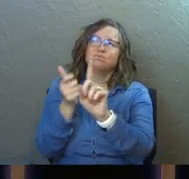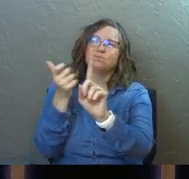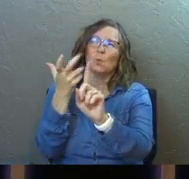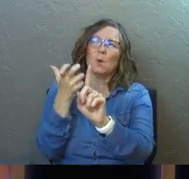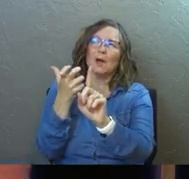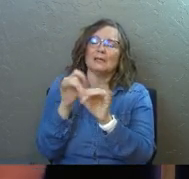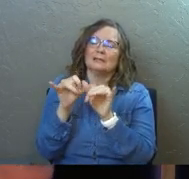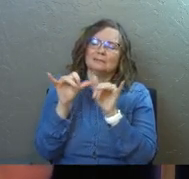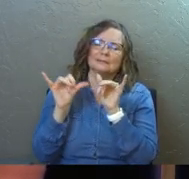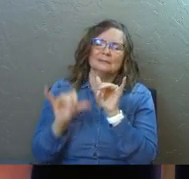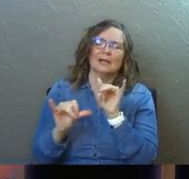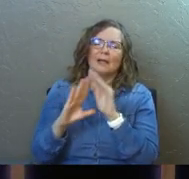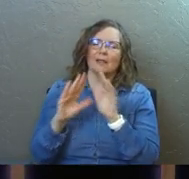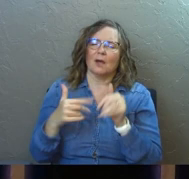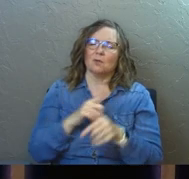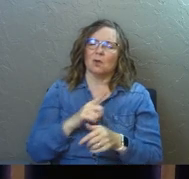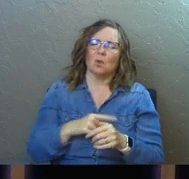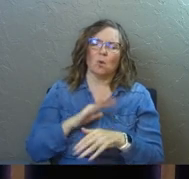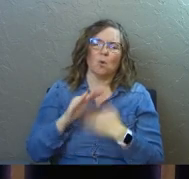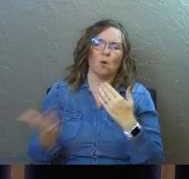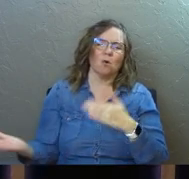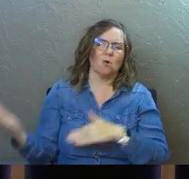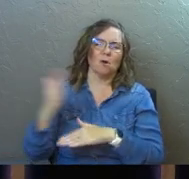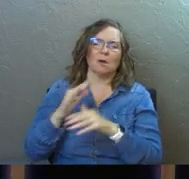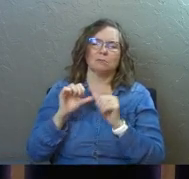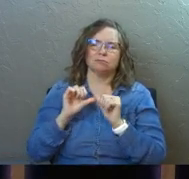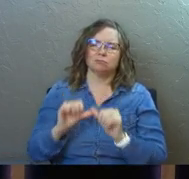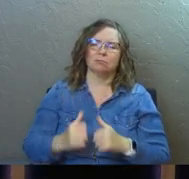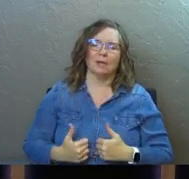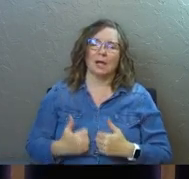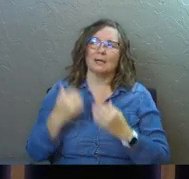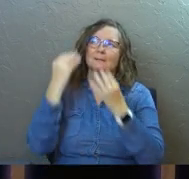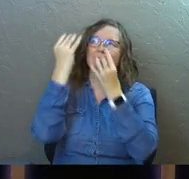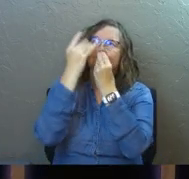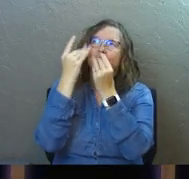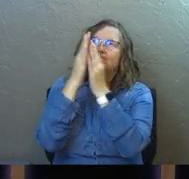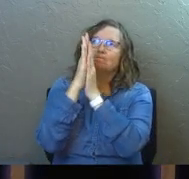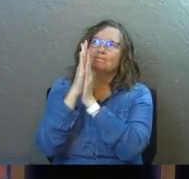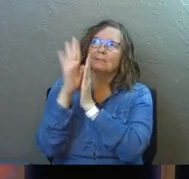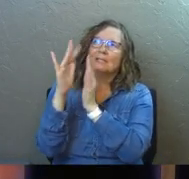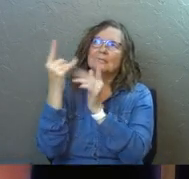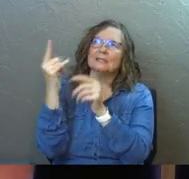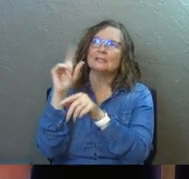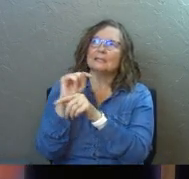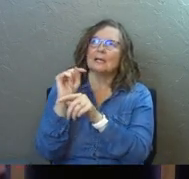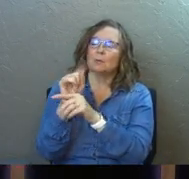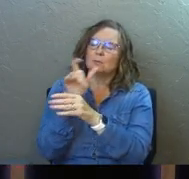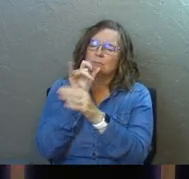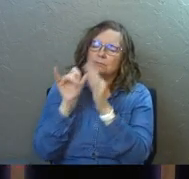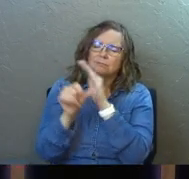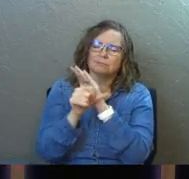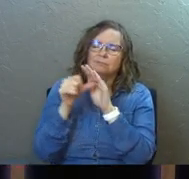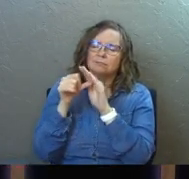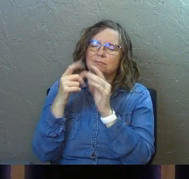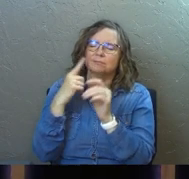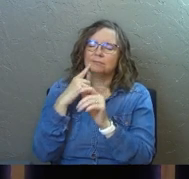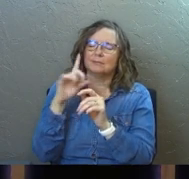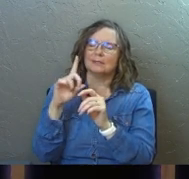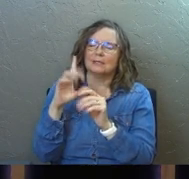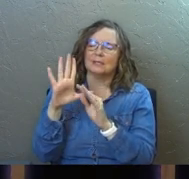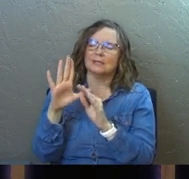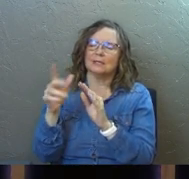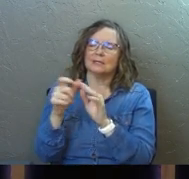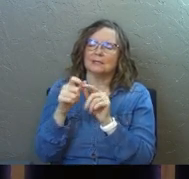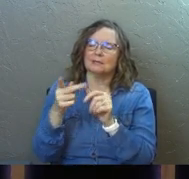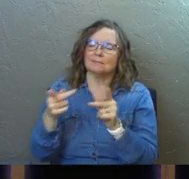life, delighting in the Lord's perfections and meditating in his temple, for he will conceal me there when troubles come. He will hide me in